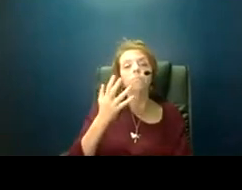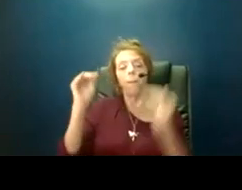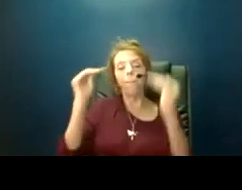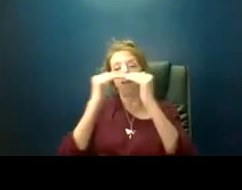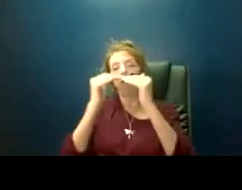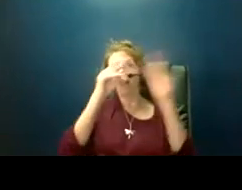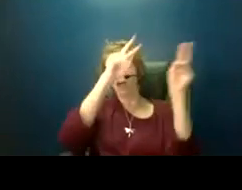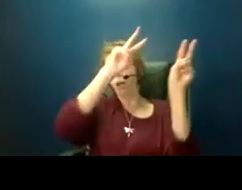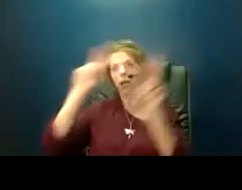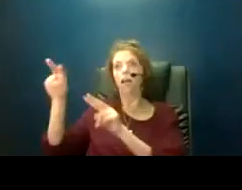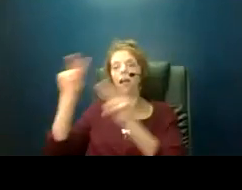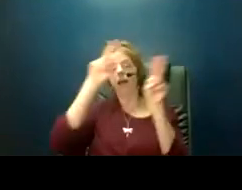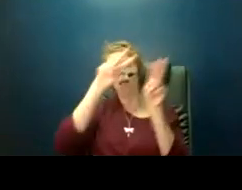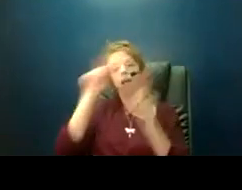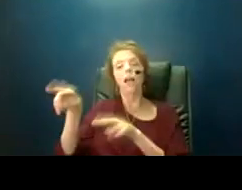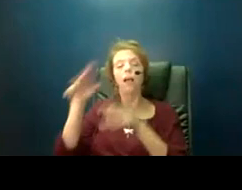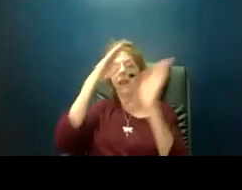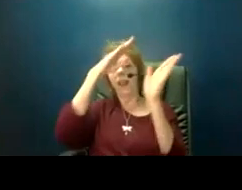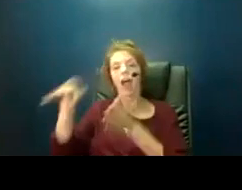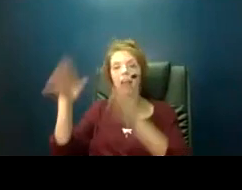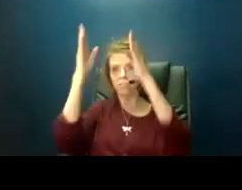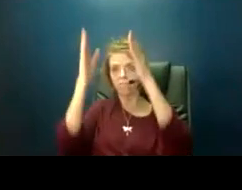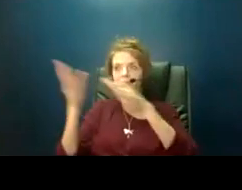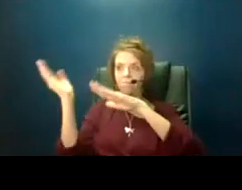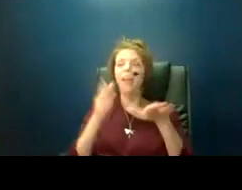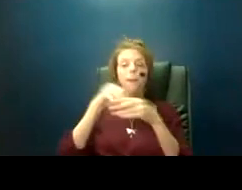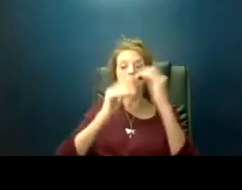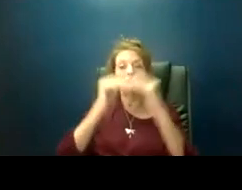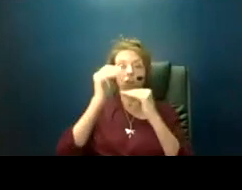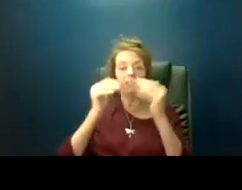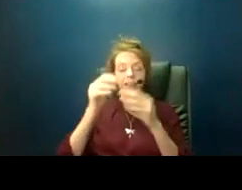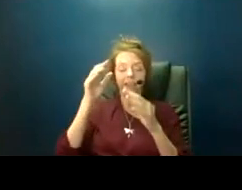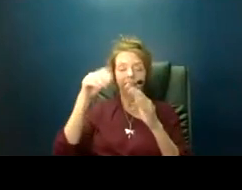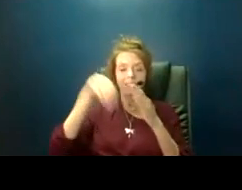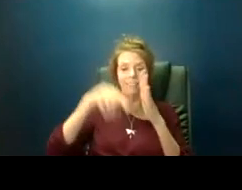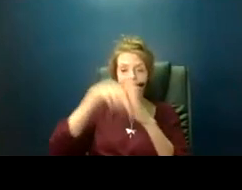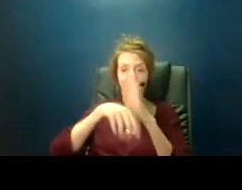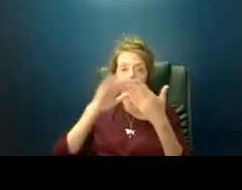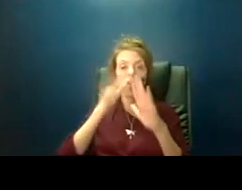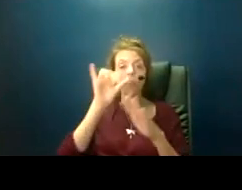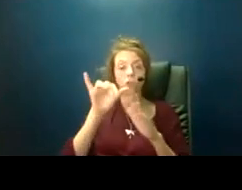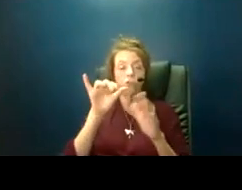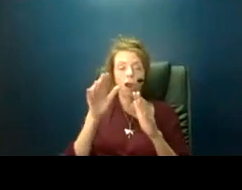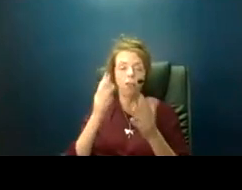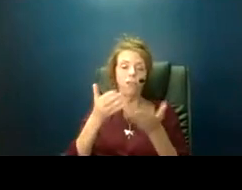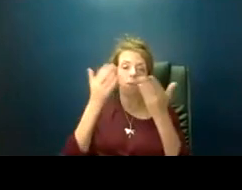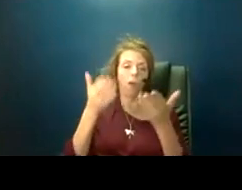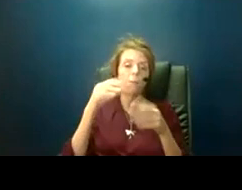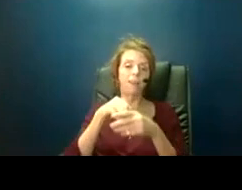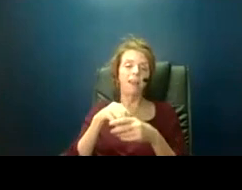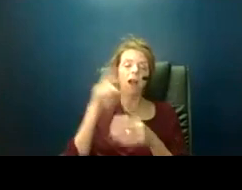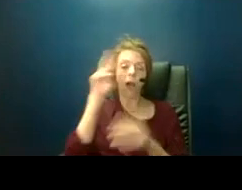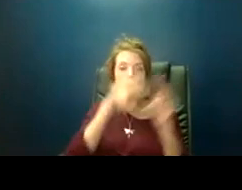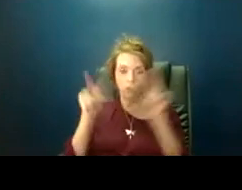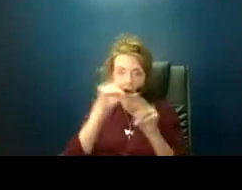parallelograms in buildings downtown. So those are the prompts under observe and capture. And then the make, create,